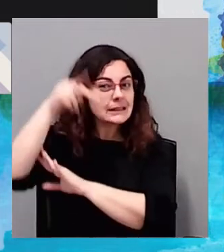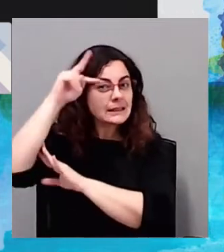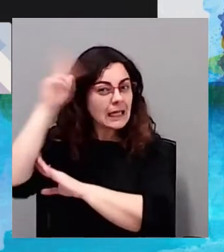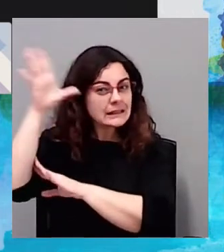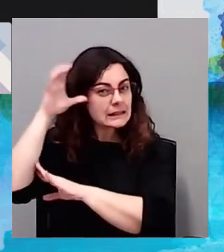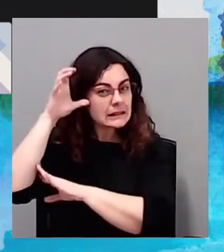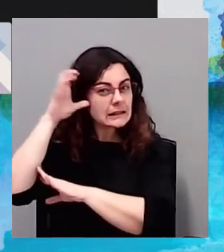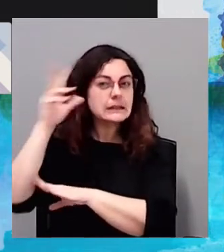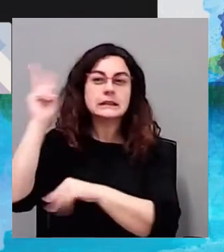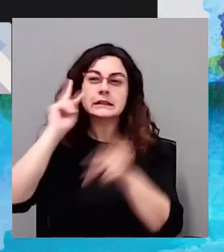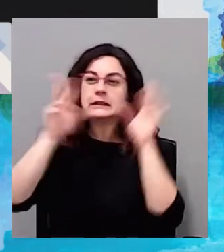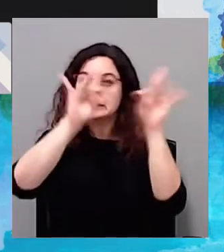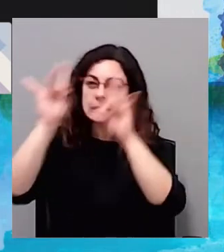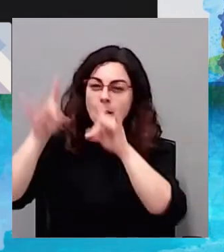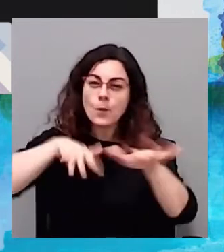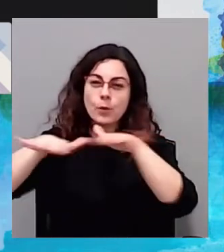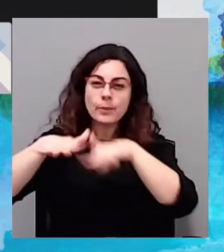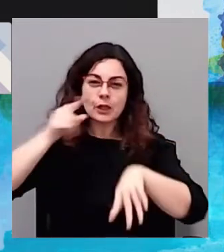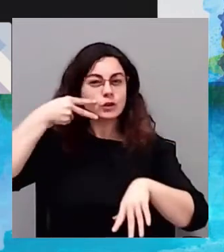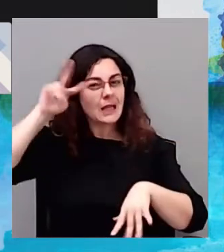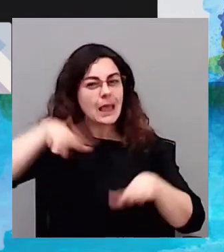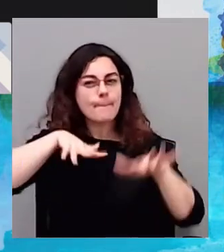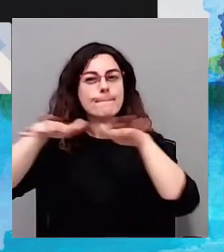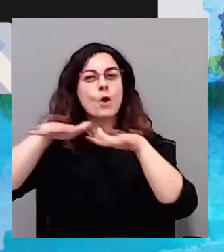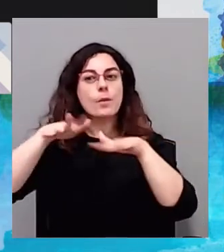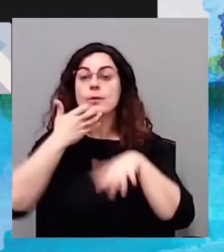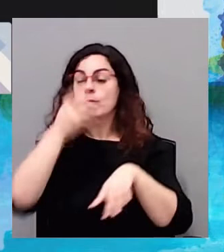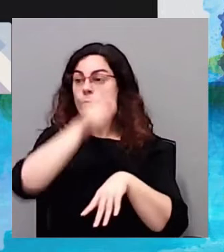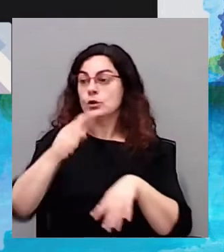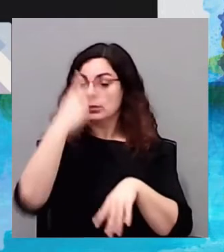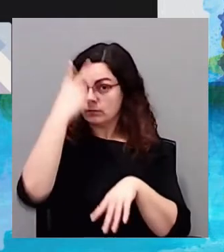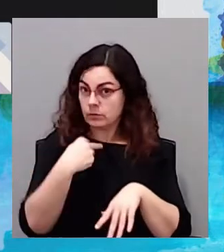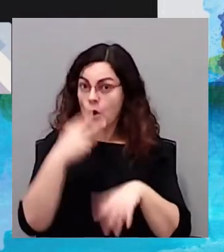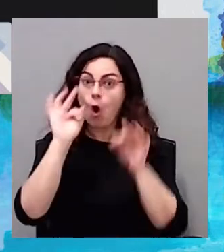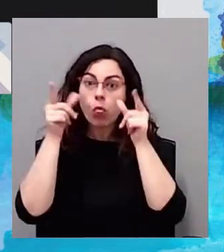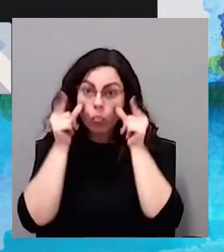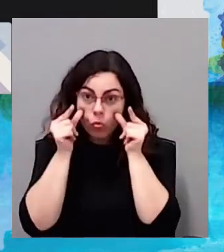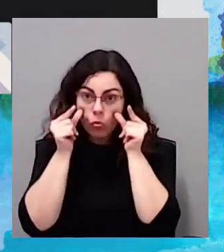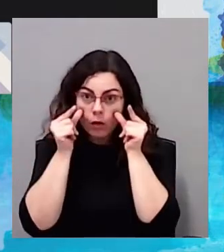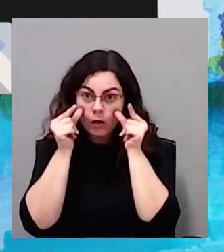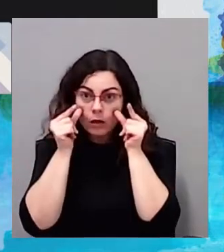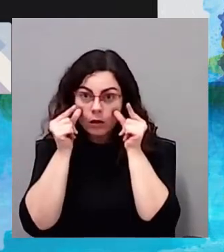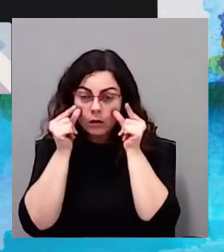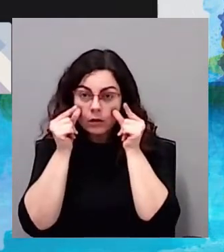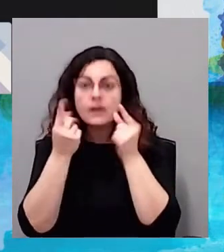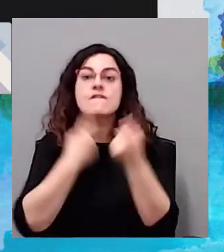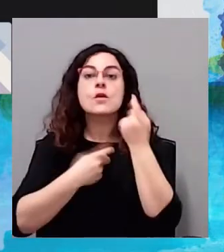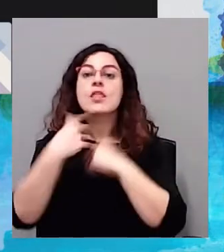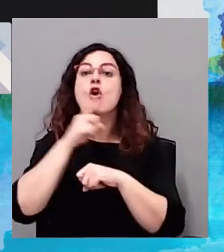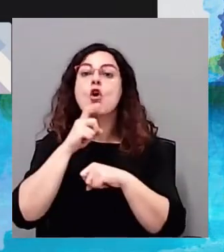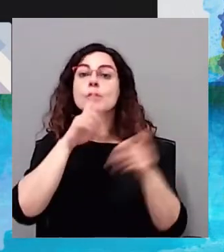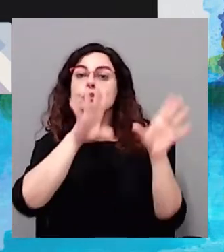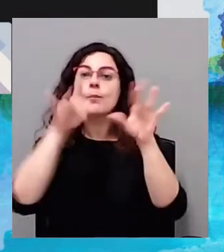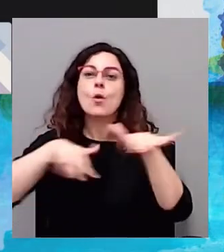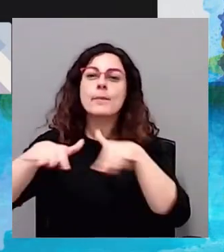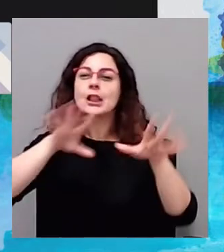to try to incorporate this multisensorial experience so that people with low vision